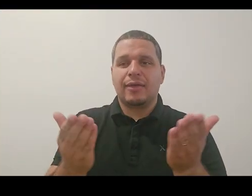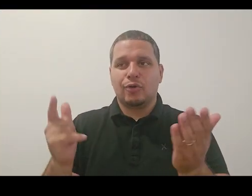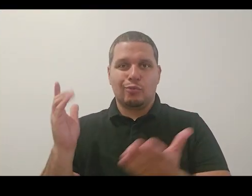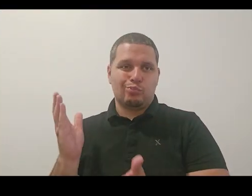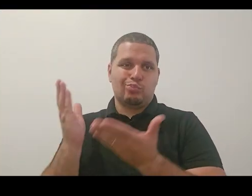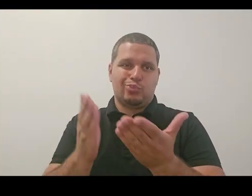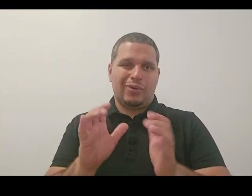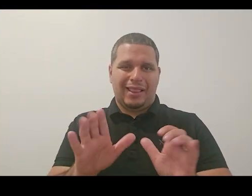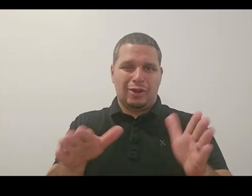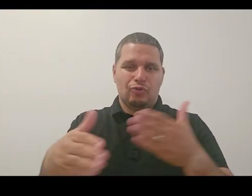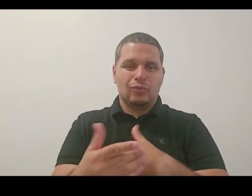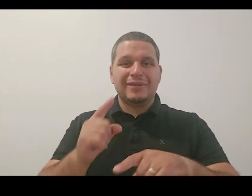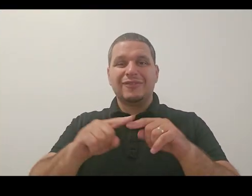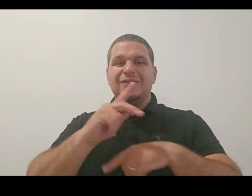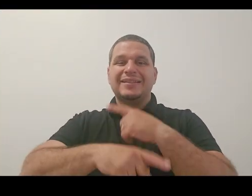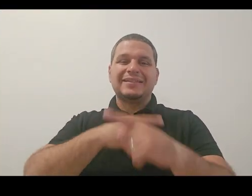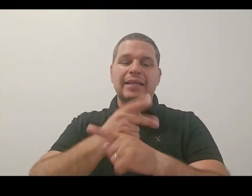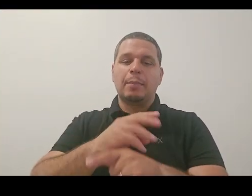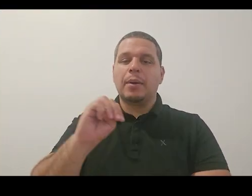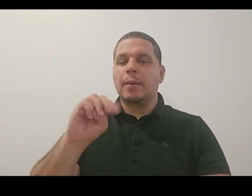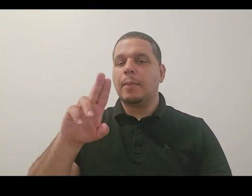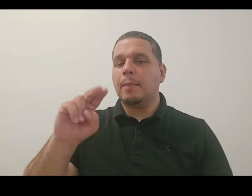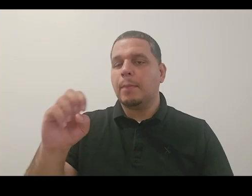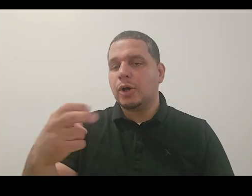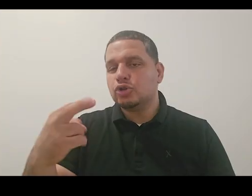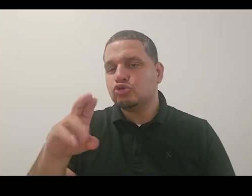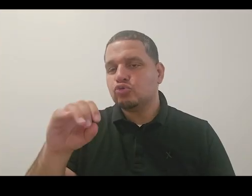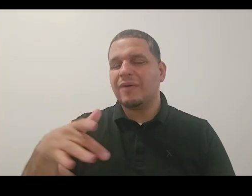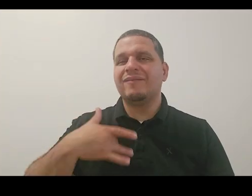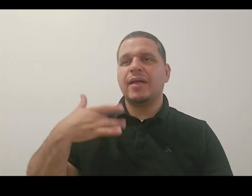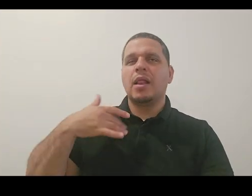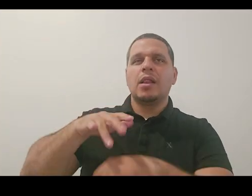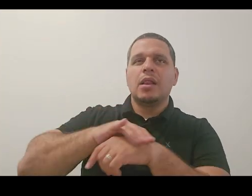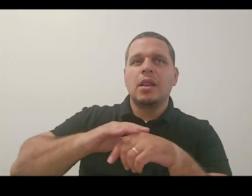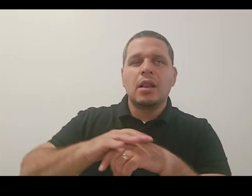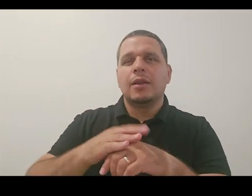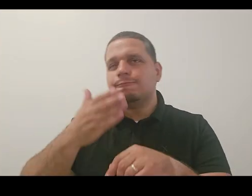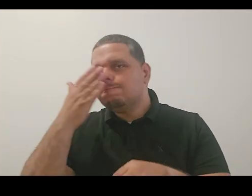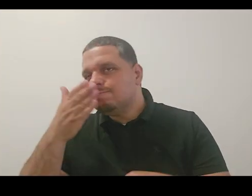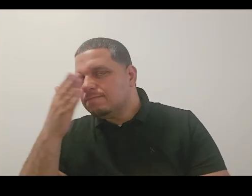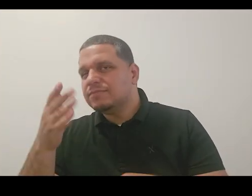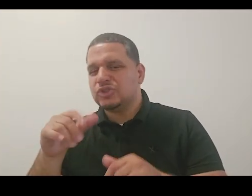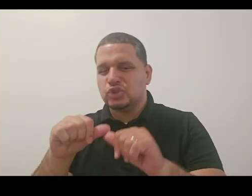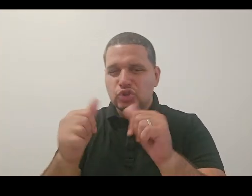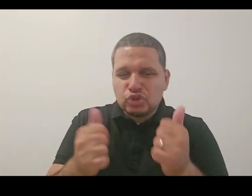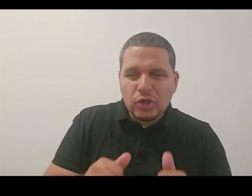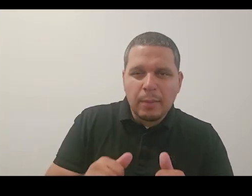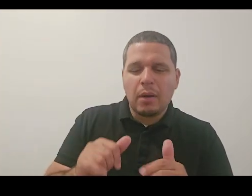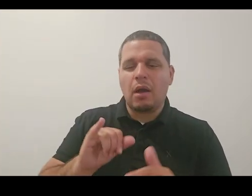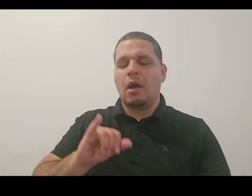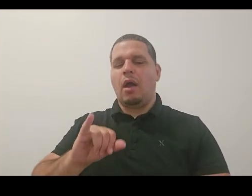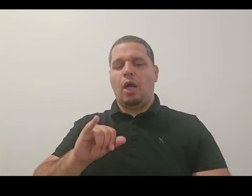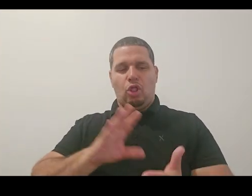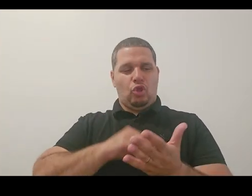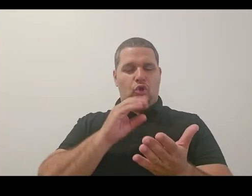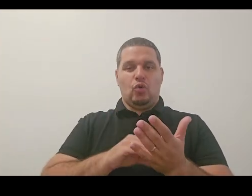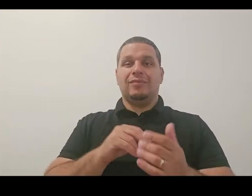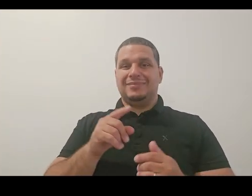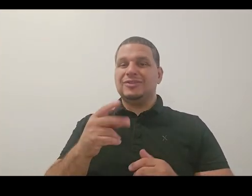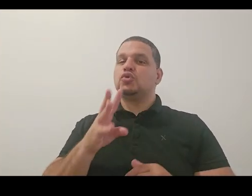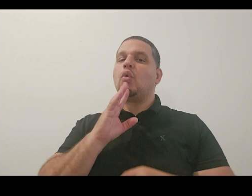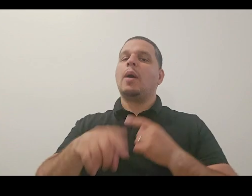now you can bring into the classroom different types of mushrooms that they can feel, they can see the sizes, they can see the